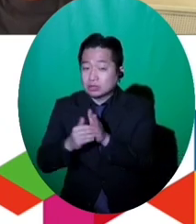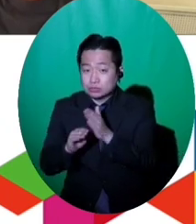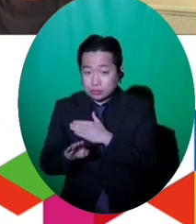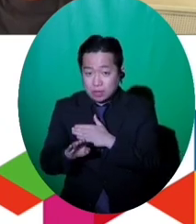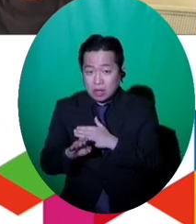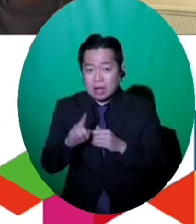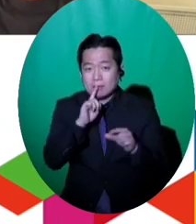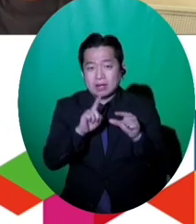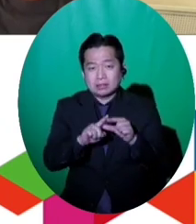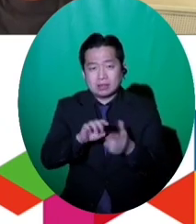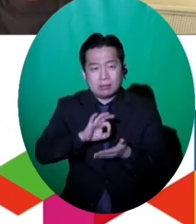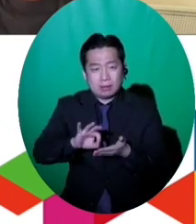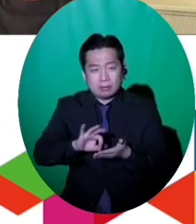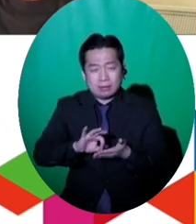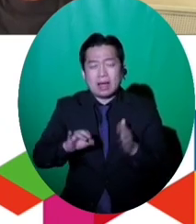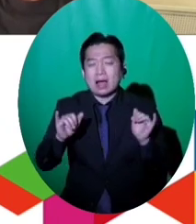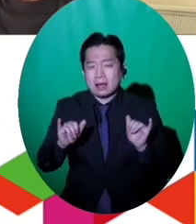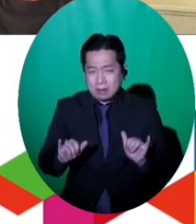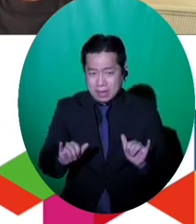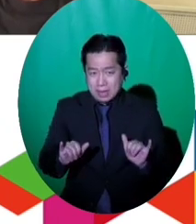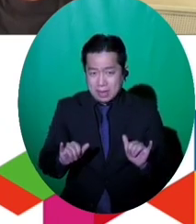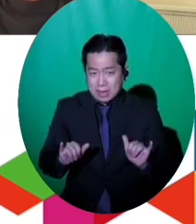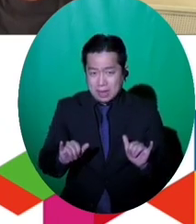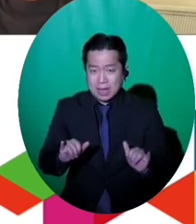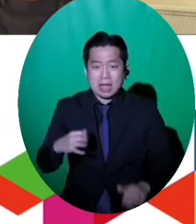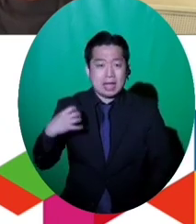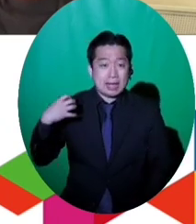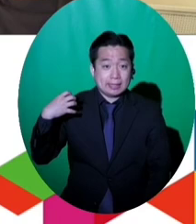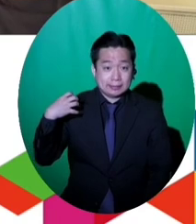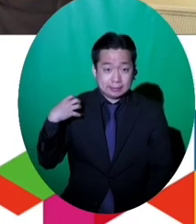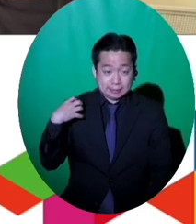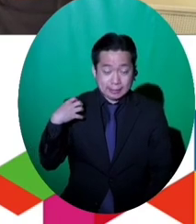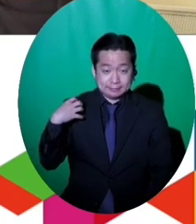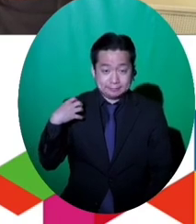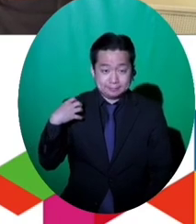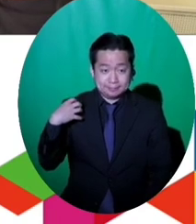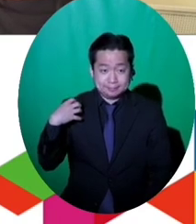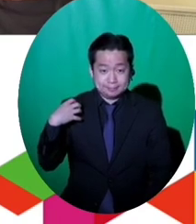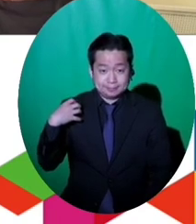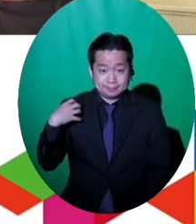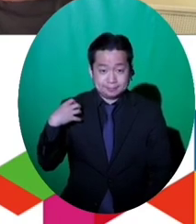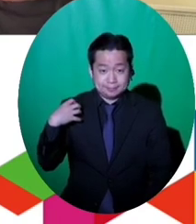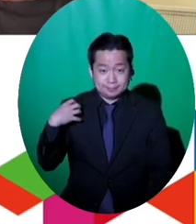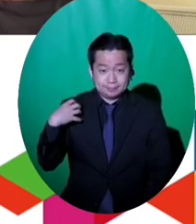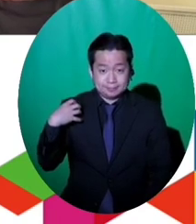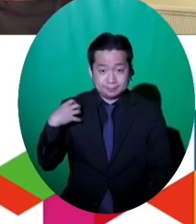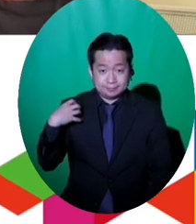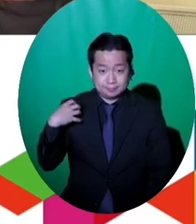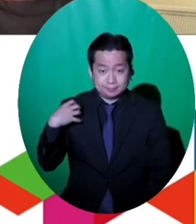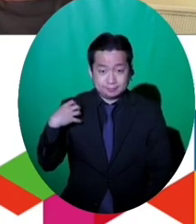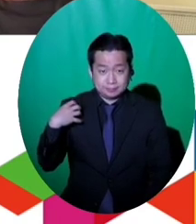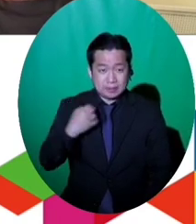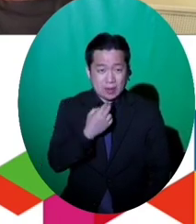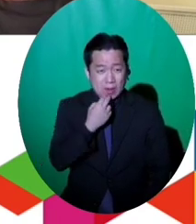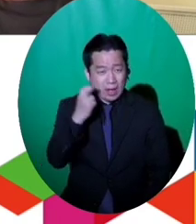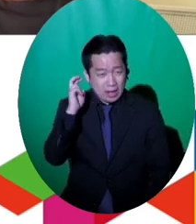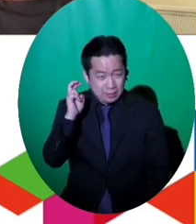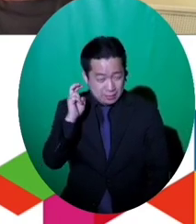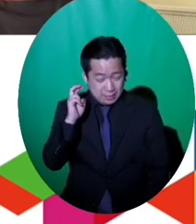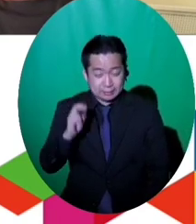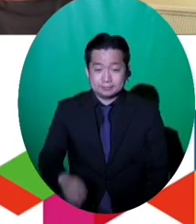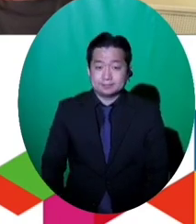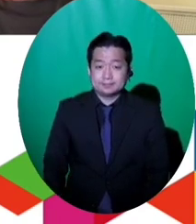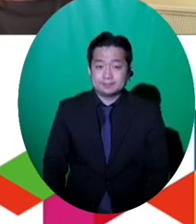down. Like that's my whole thing is that like, if it's just like, if you focus on like your immediate environment and relationship with